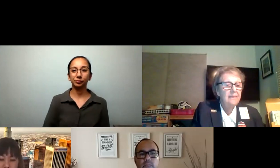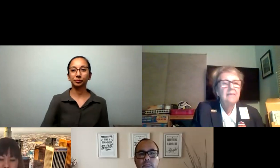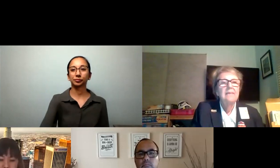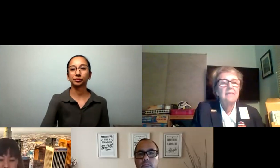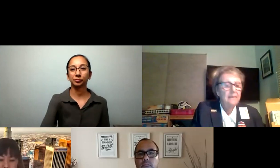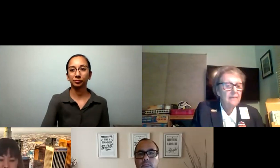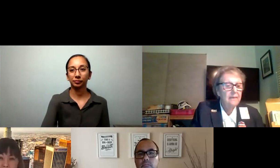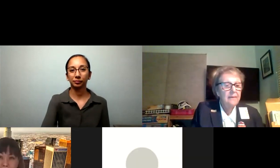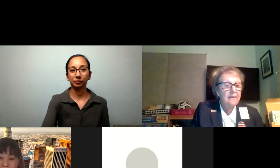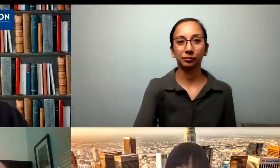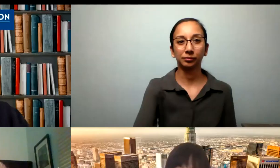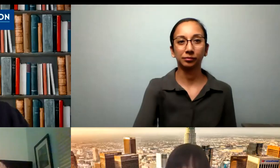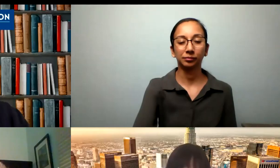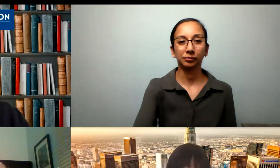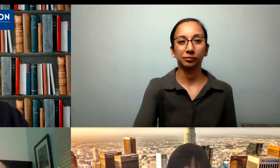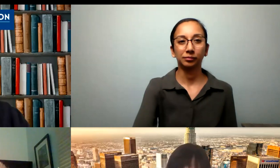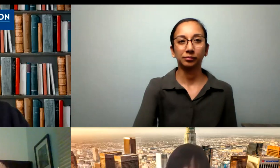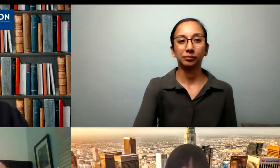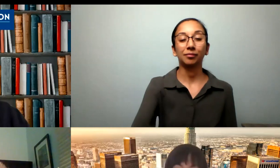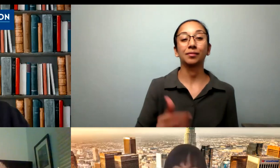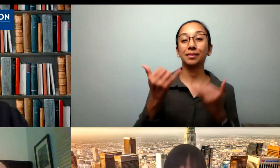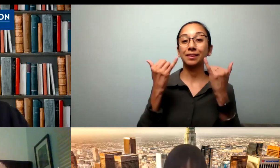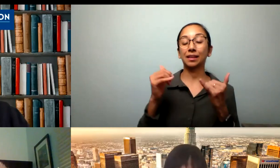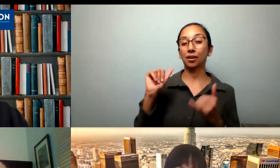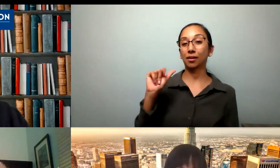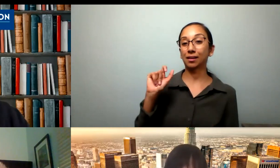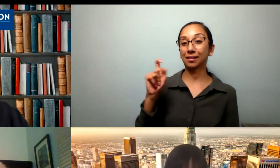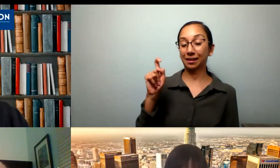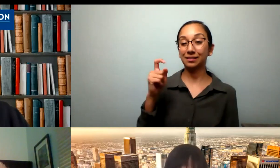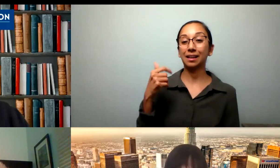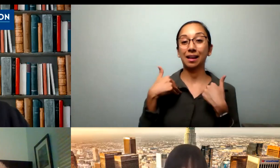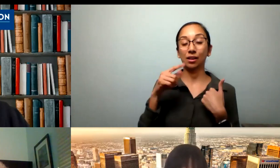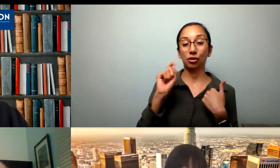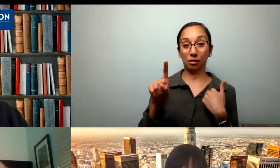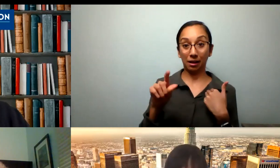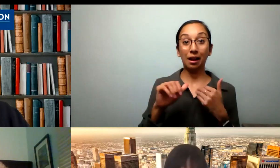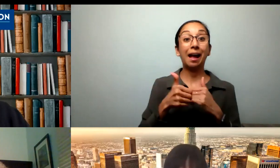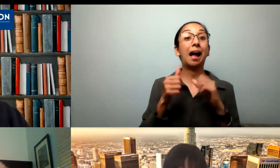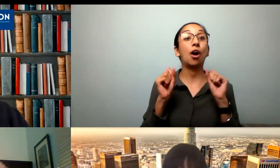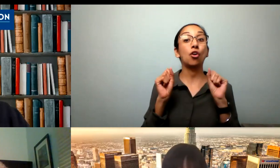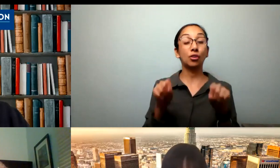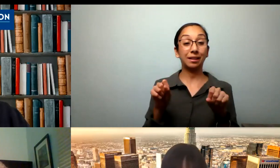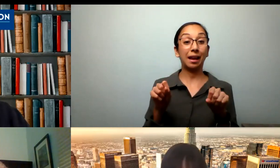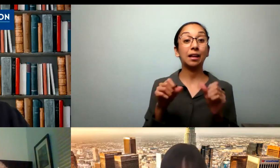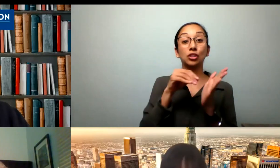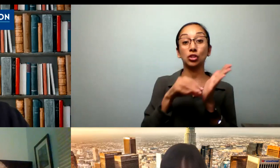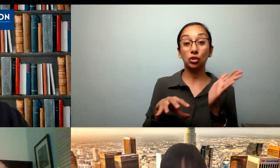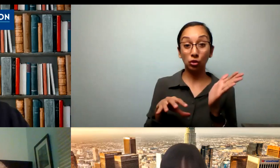Ok, tengo una pregunta de Alex. Y Alex dice, ¿cómo pueden recibir los